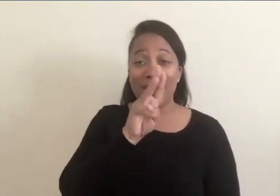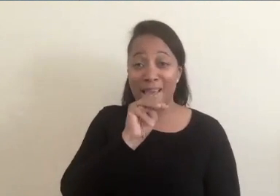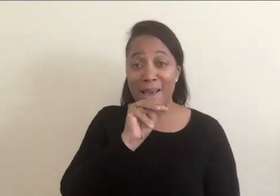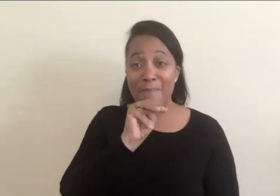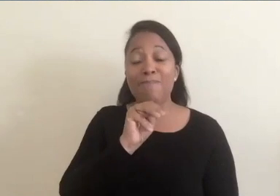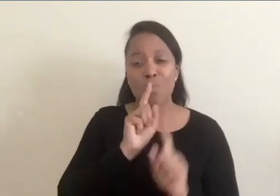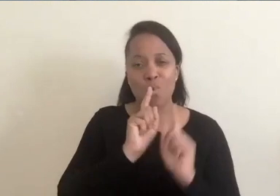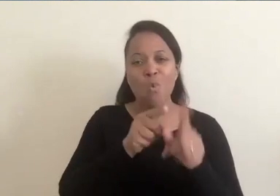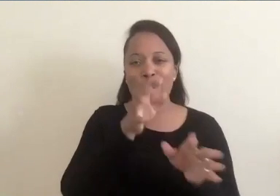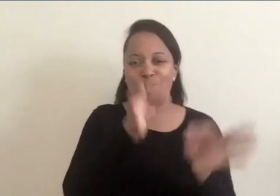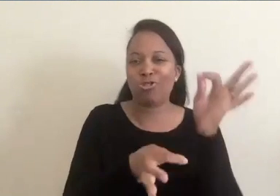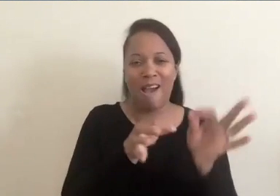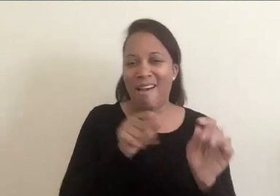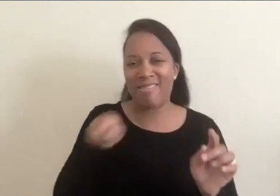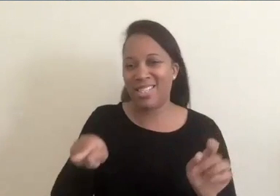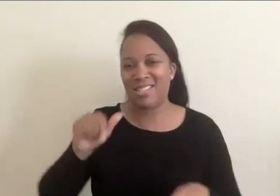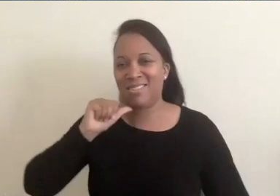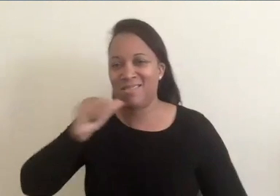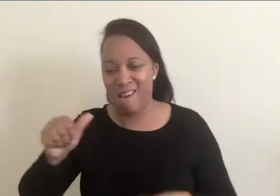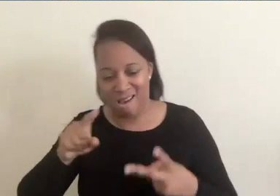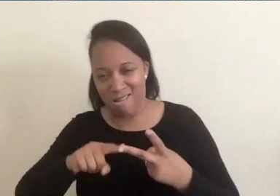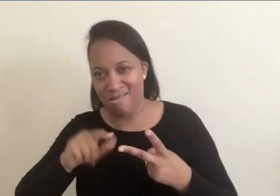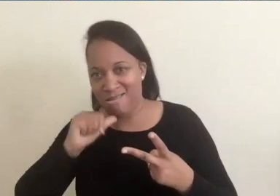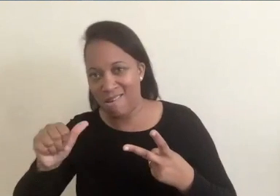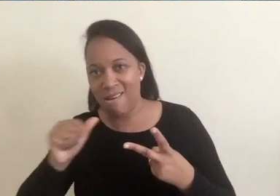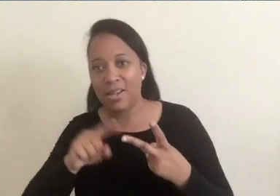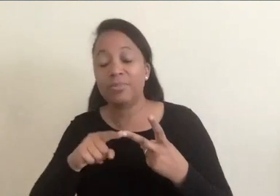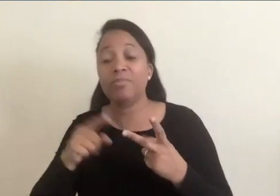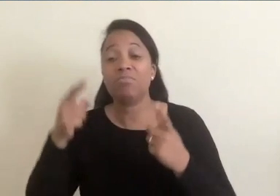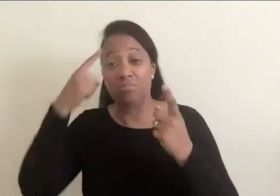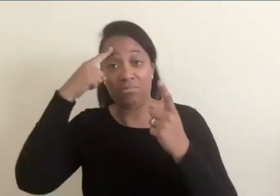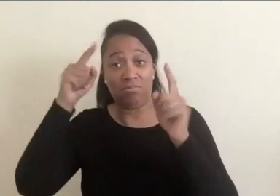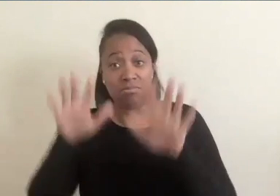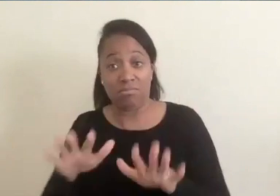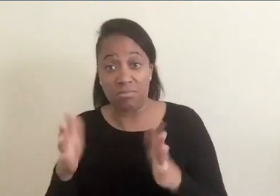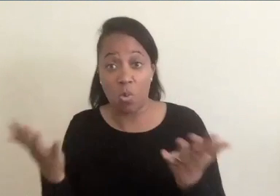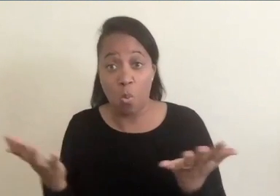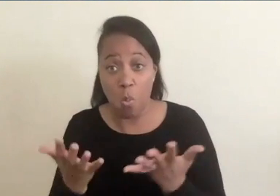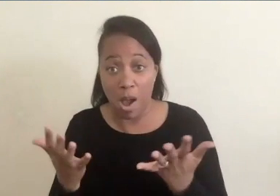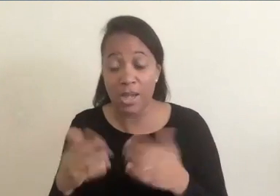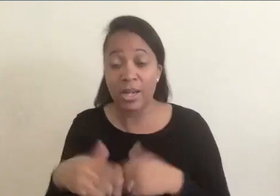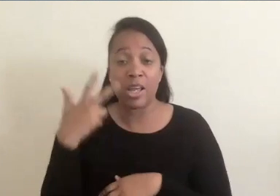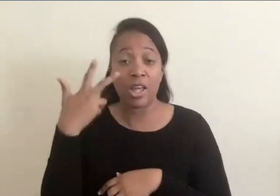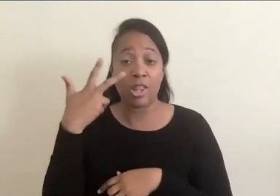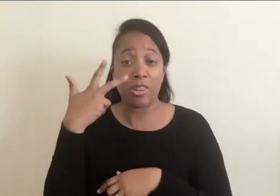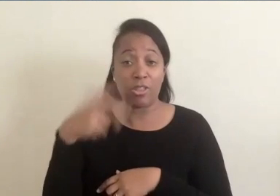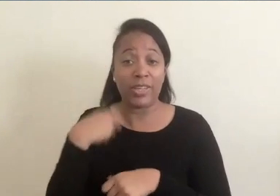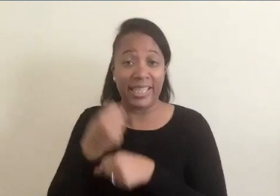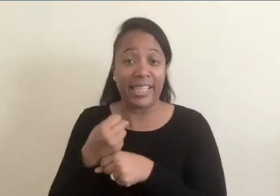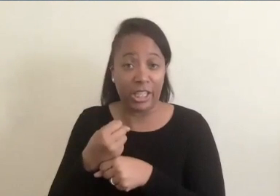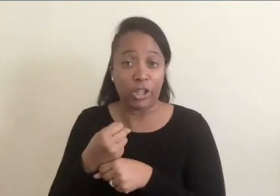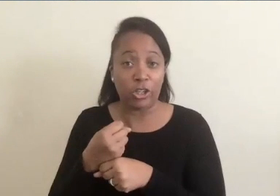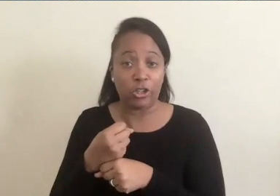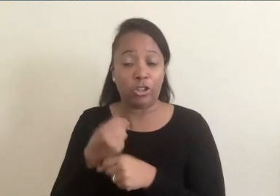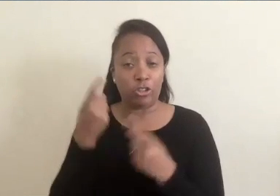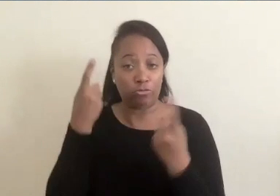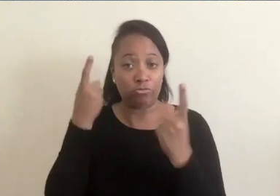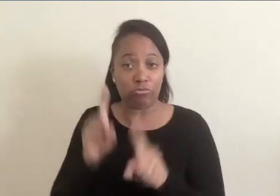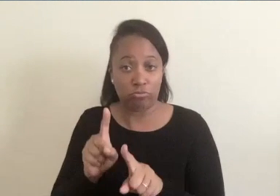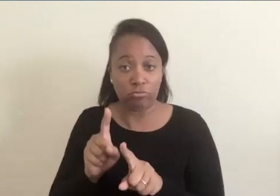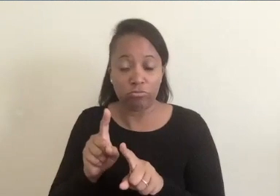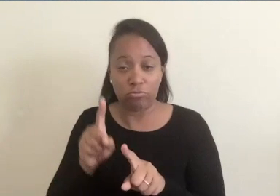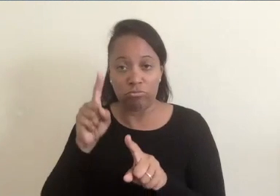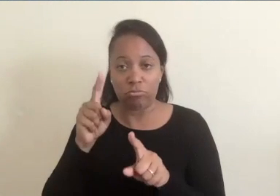a full-blown trial. Under the terms of the settlement agreement, there was a 3-year consent decree, essentially what